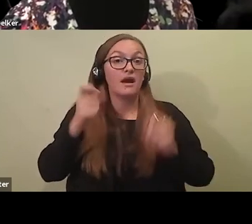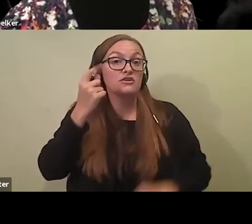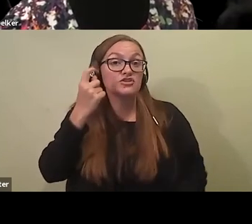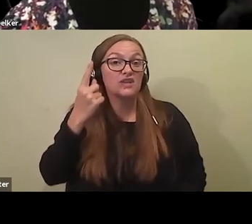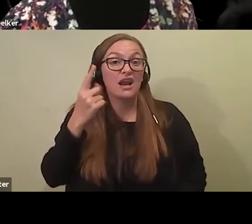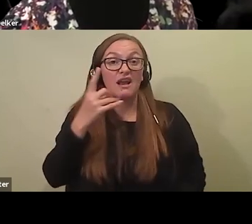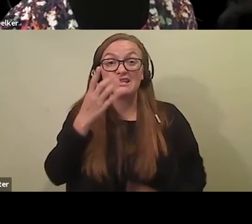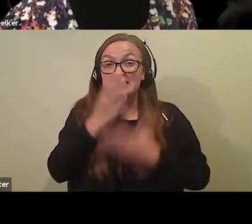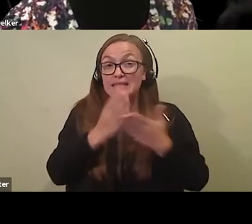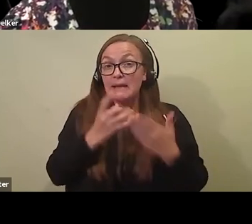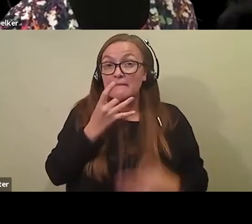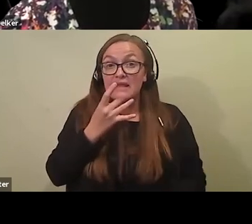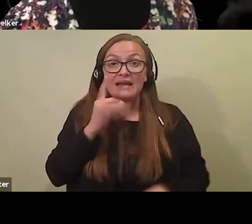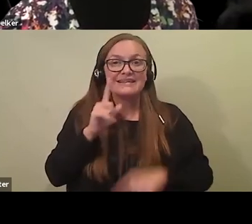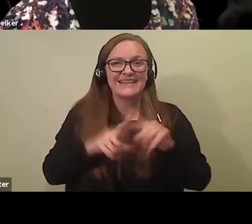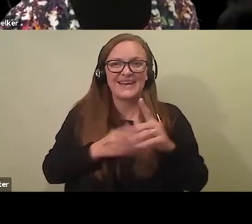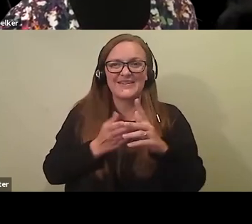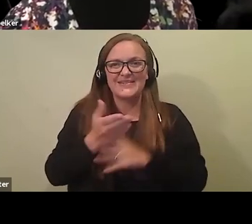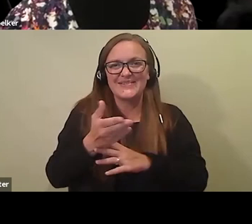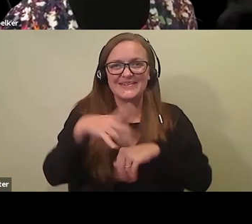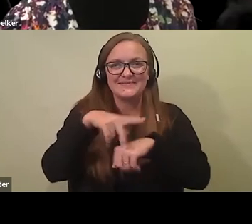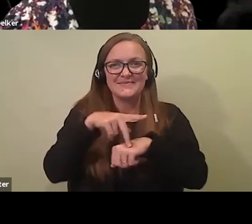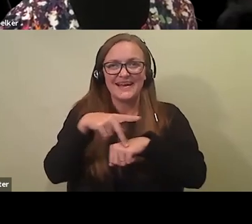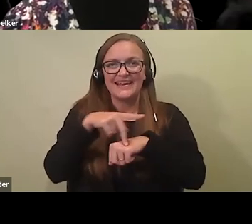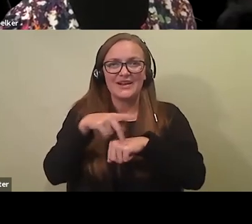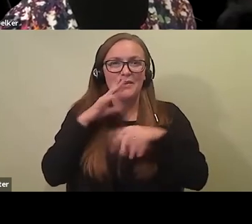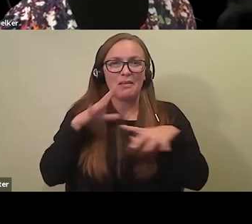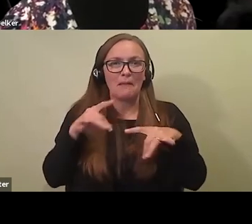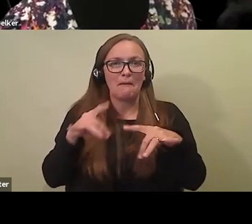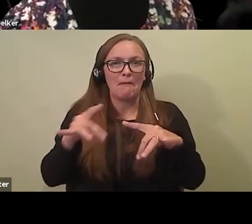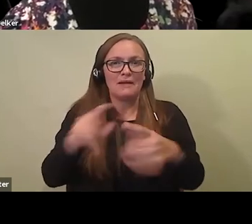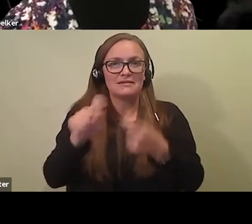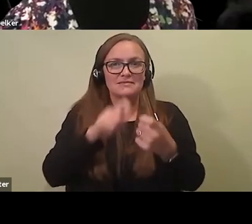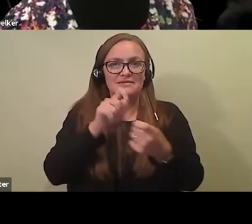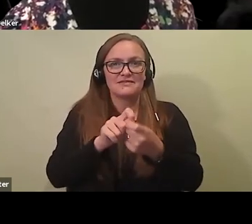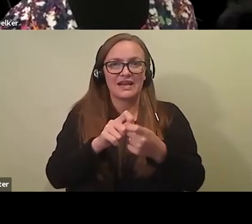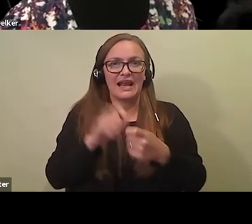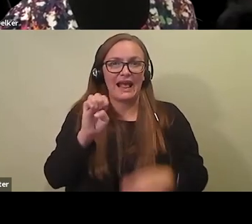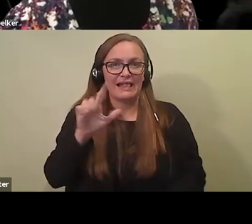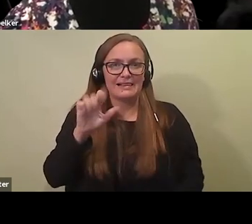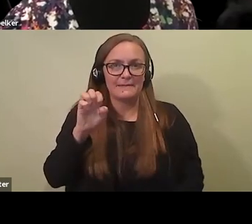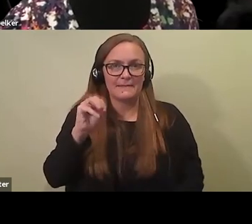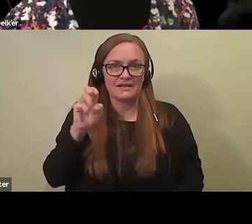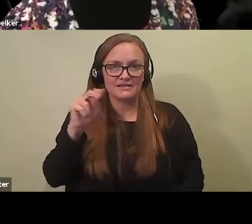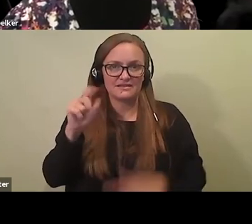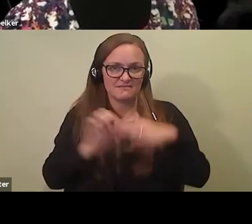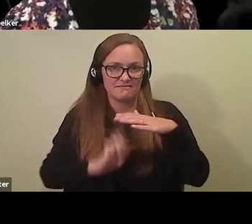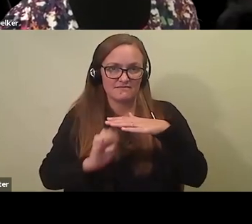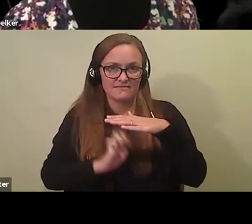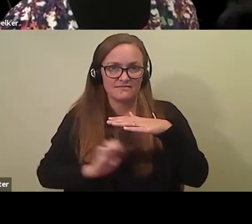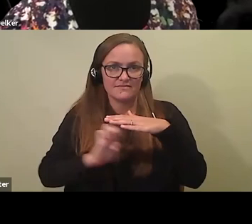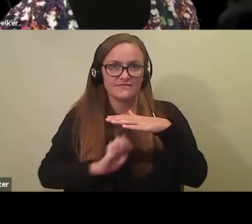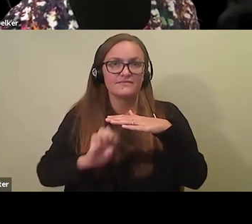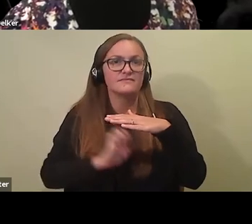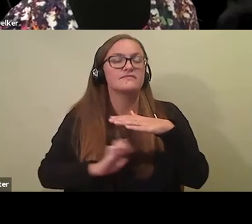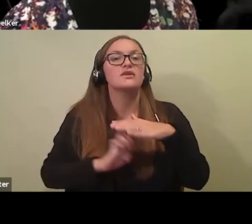through the atmosphere of the planet. They'll get absorbed by certain elements. And so by seeing what light does and does not pass through the atmosphere, we can see